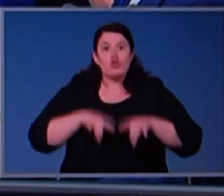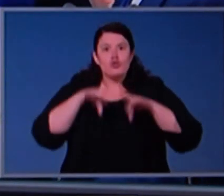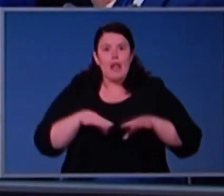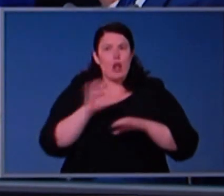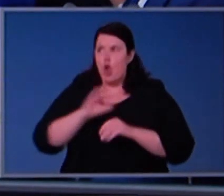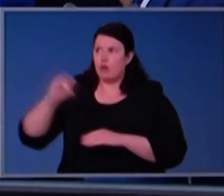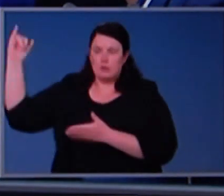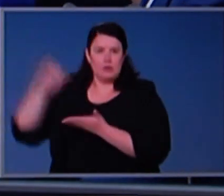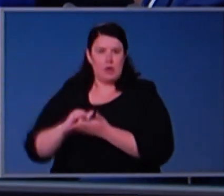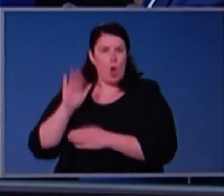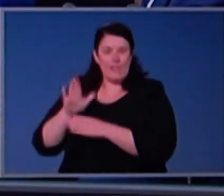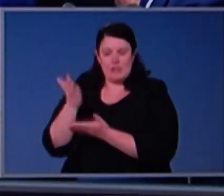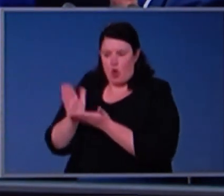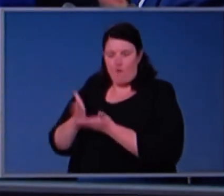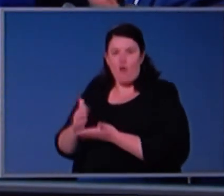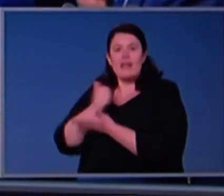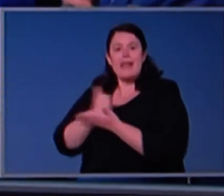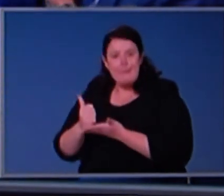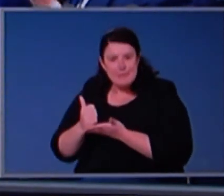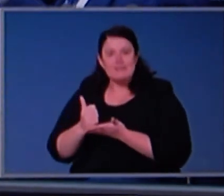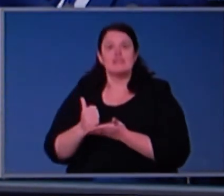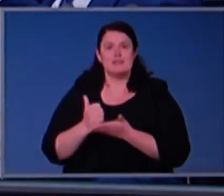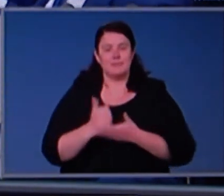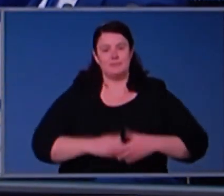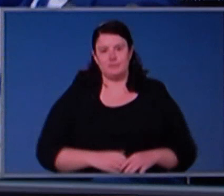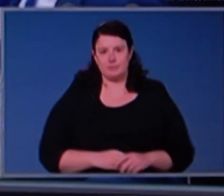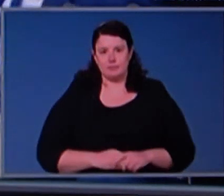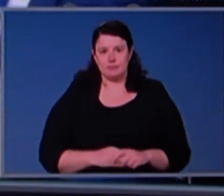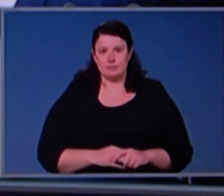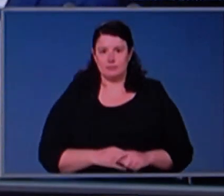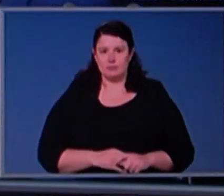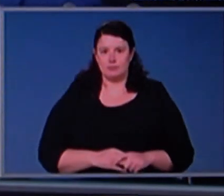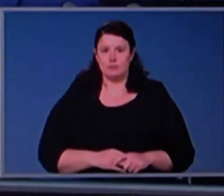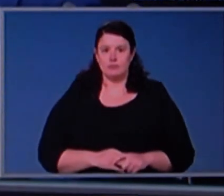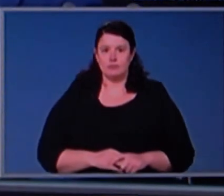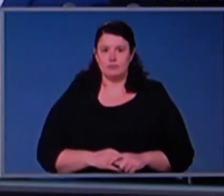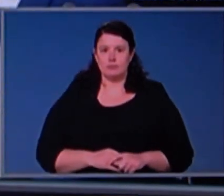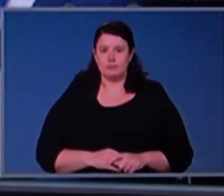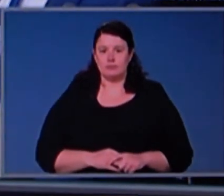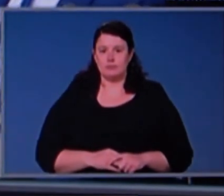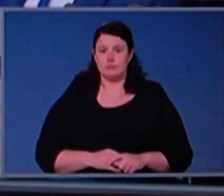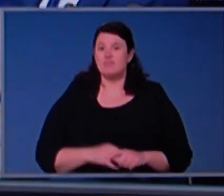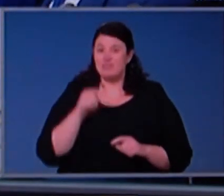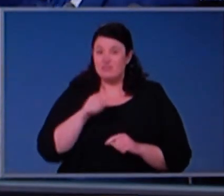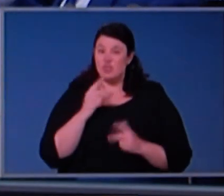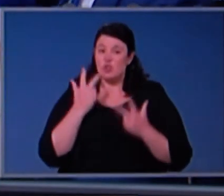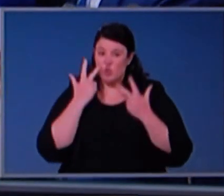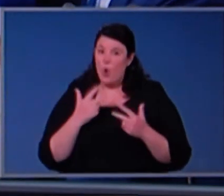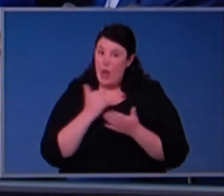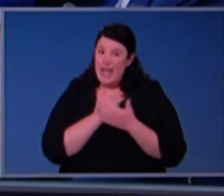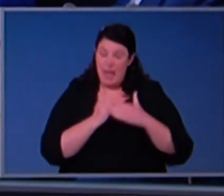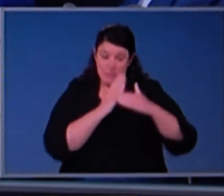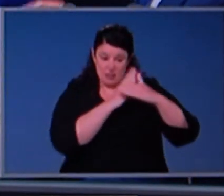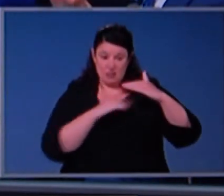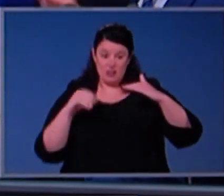sensitive way to show our modelling. But what it does tell us is that we are close to 1. We've got to keep it